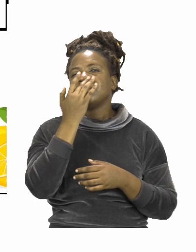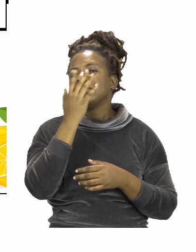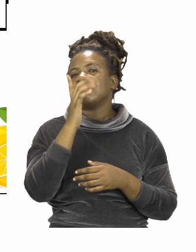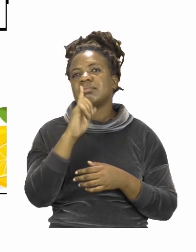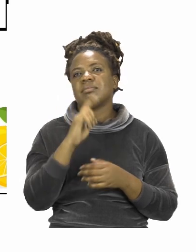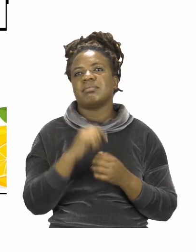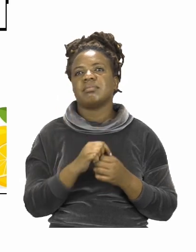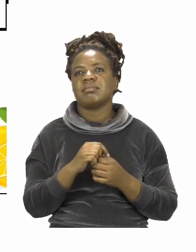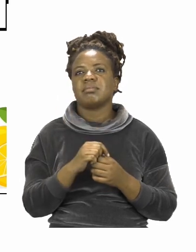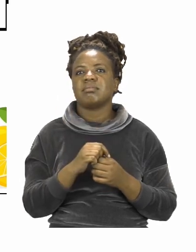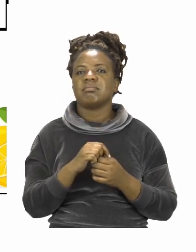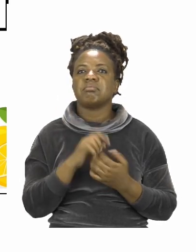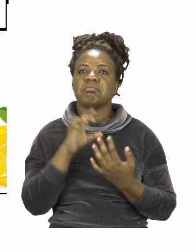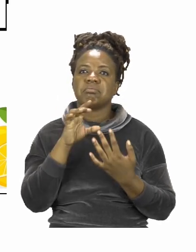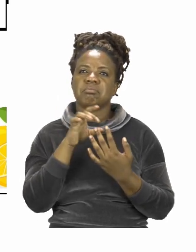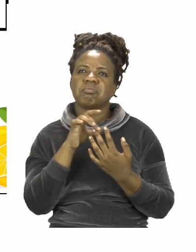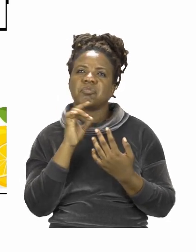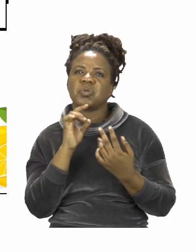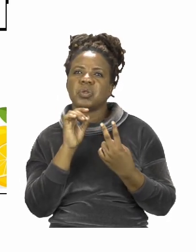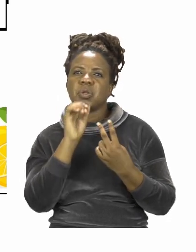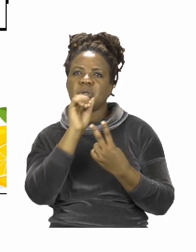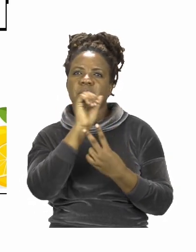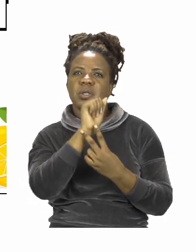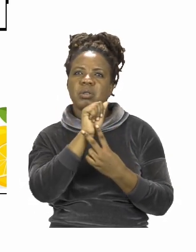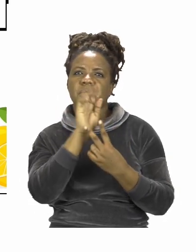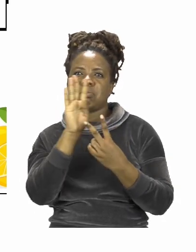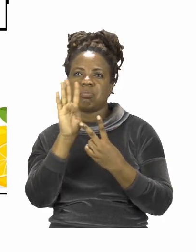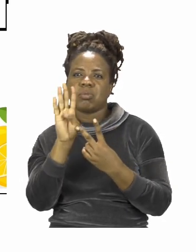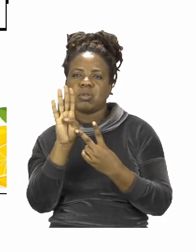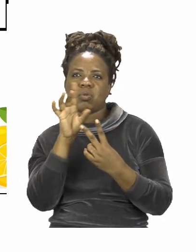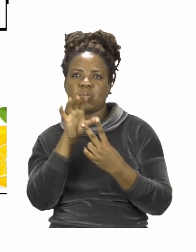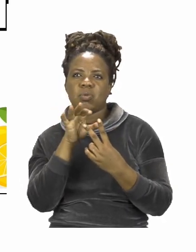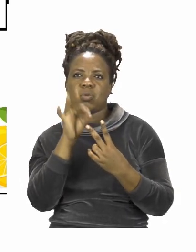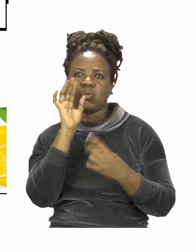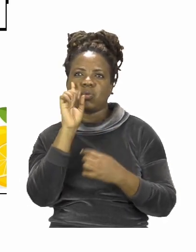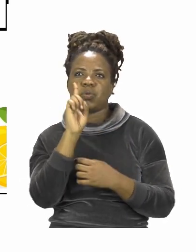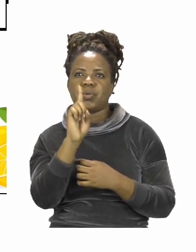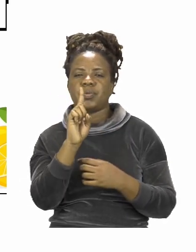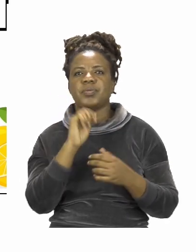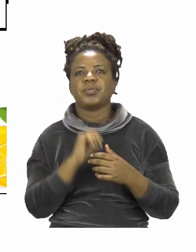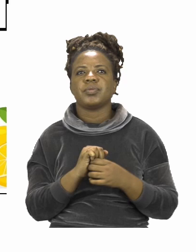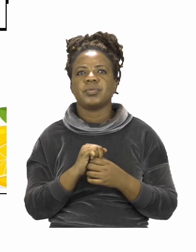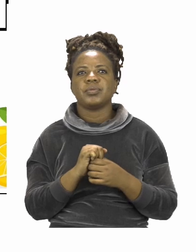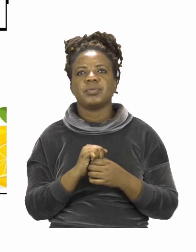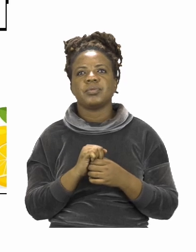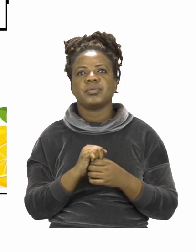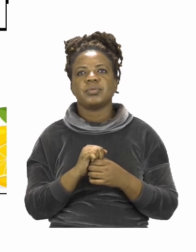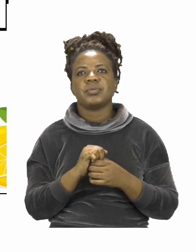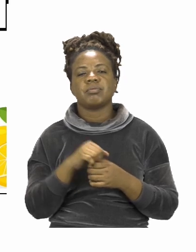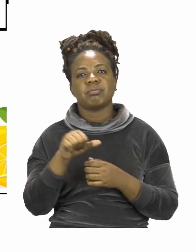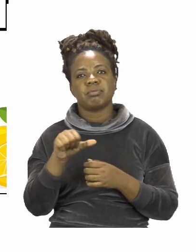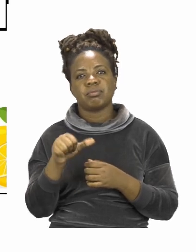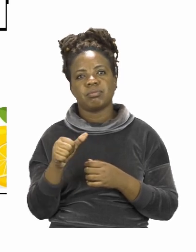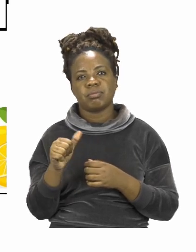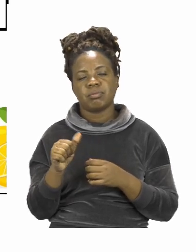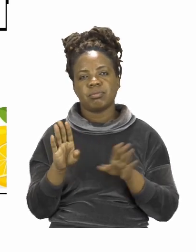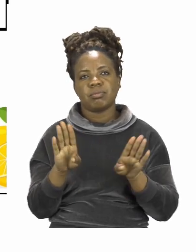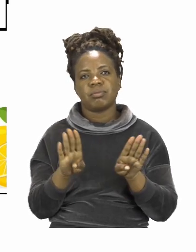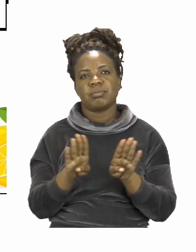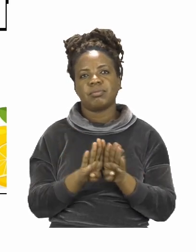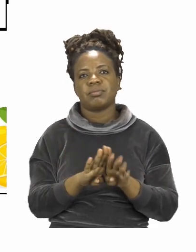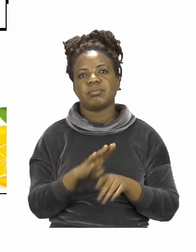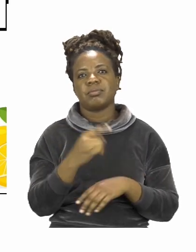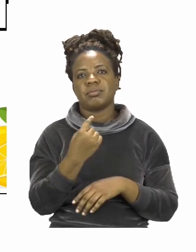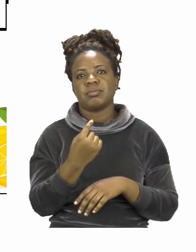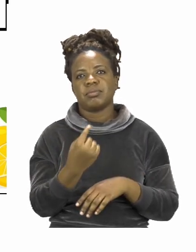choose between amazing or good. The rest for this exercise you're going to do by yourselves.